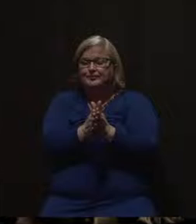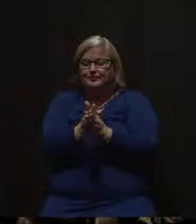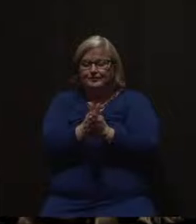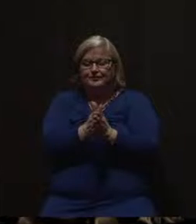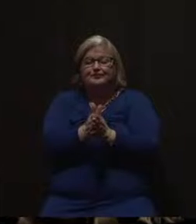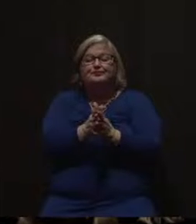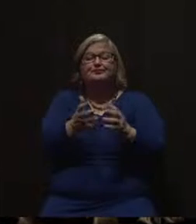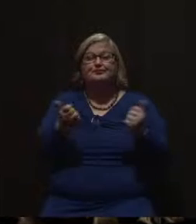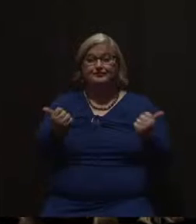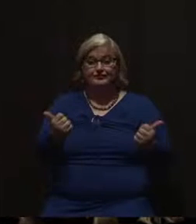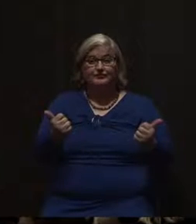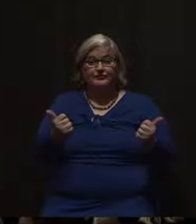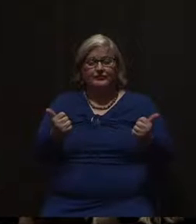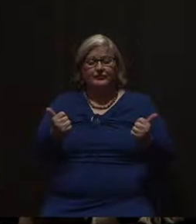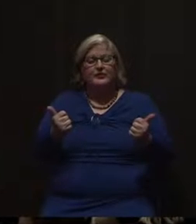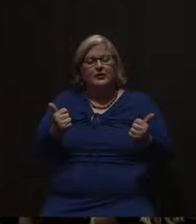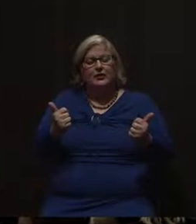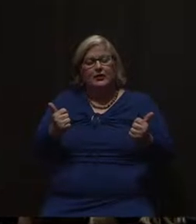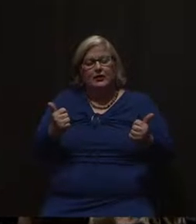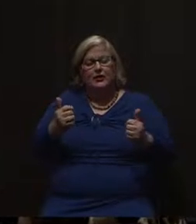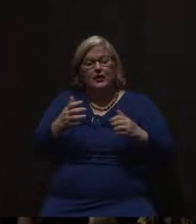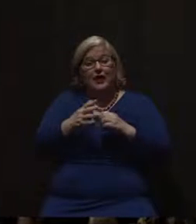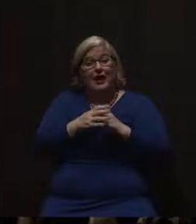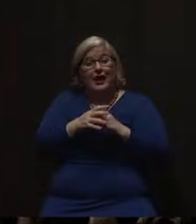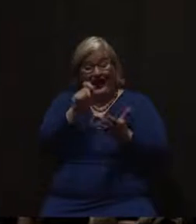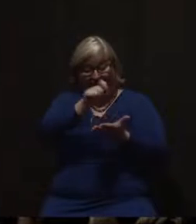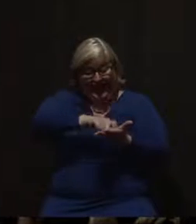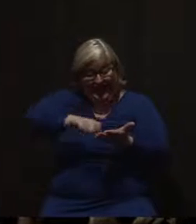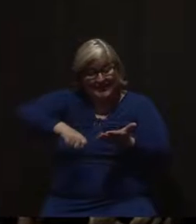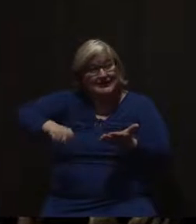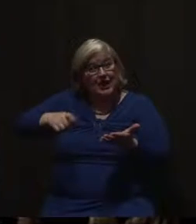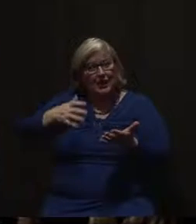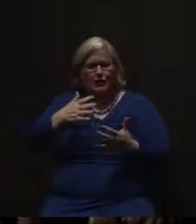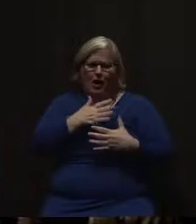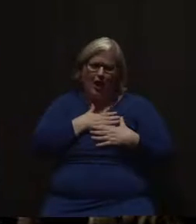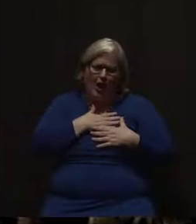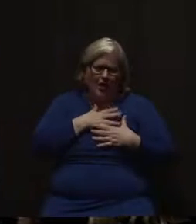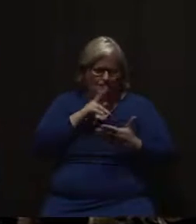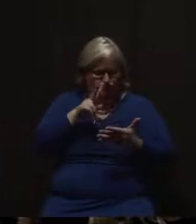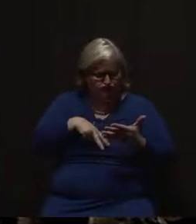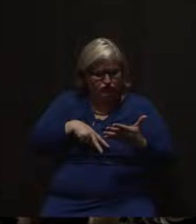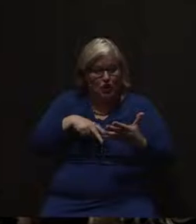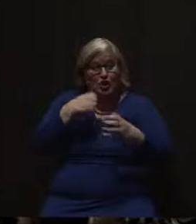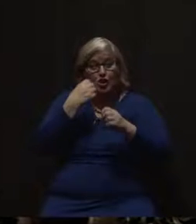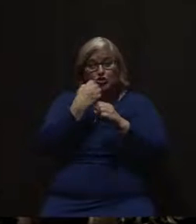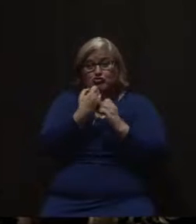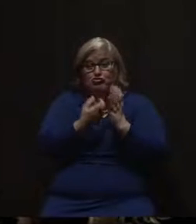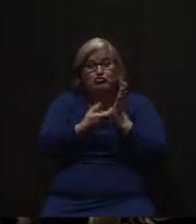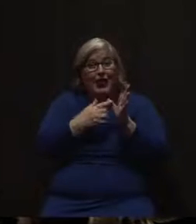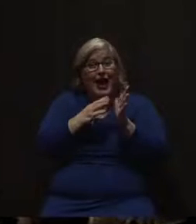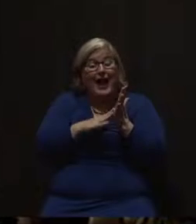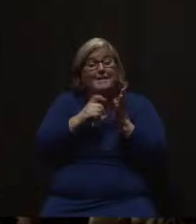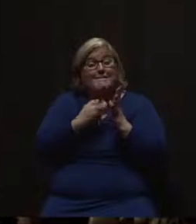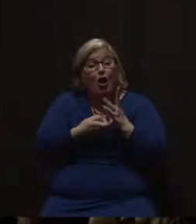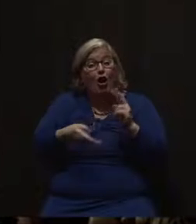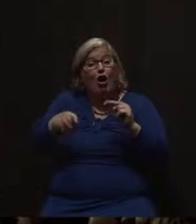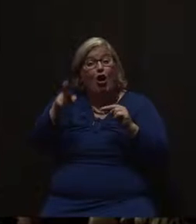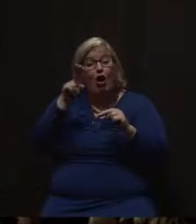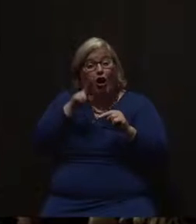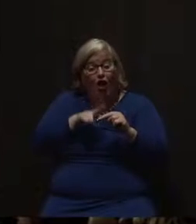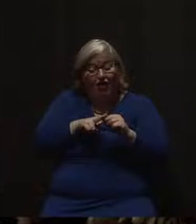So Robin Wakimo has written an essay that I really, really love. So it's called The Grammar of Animacy. And she writes